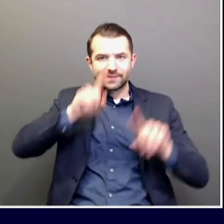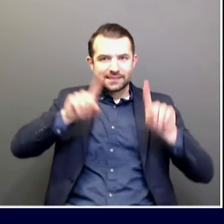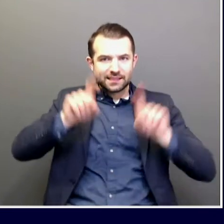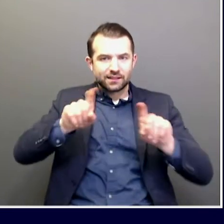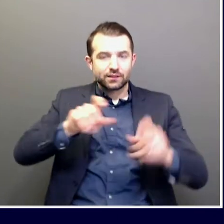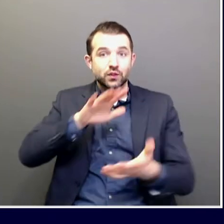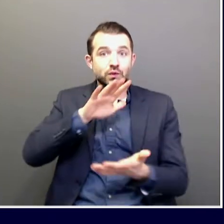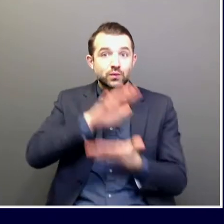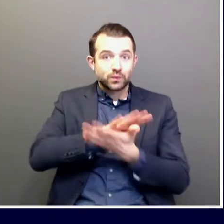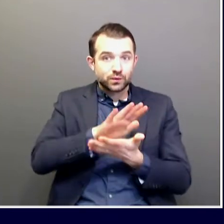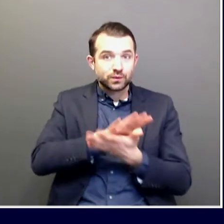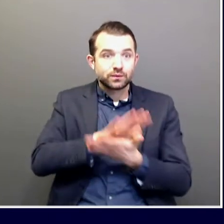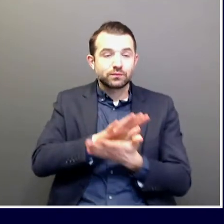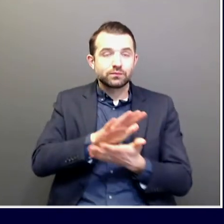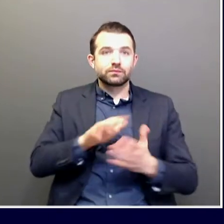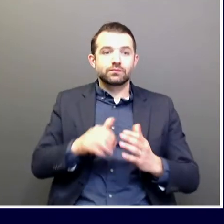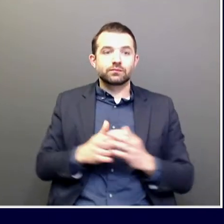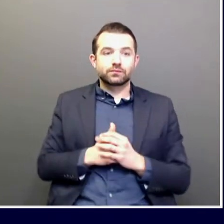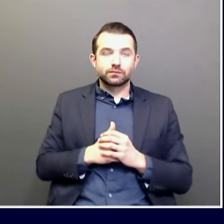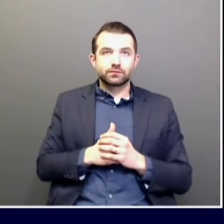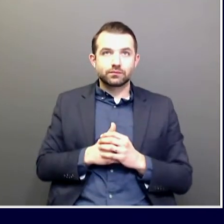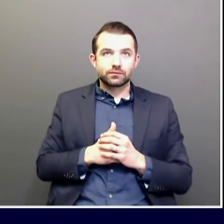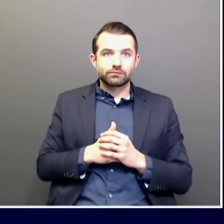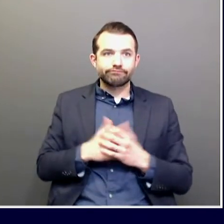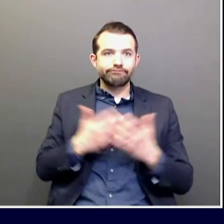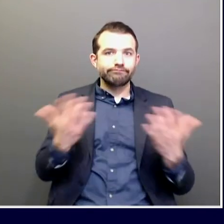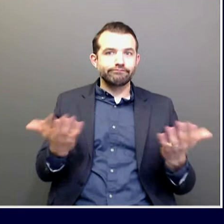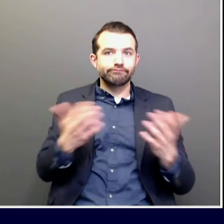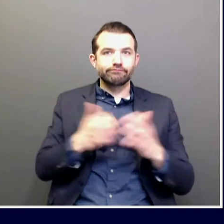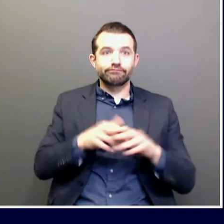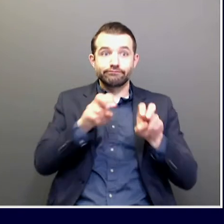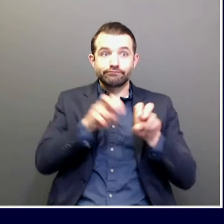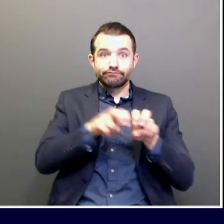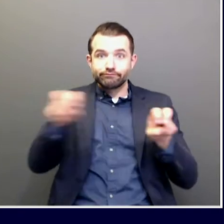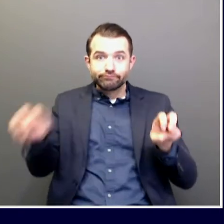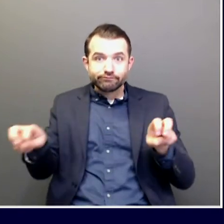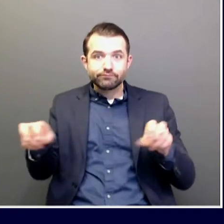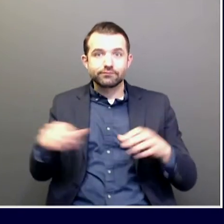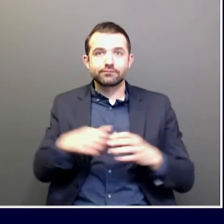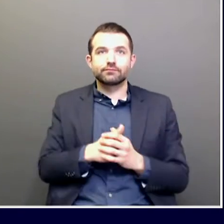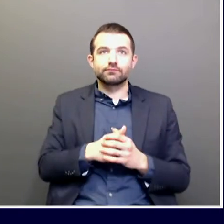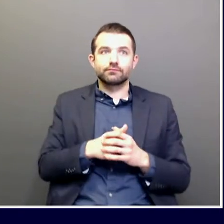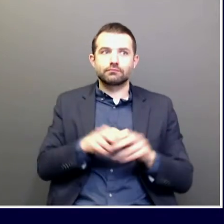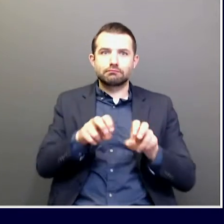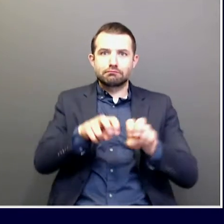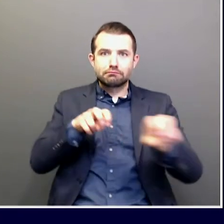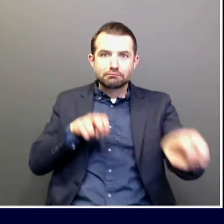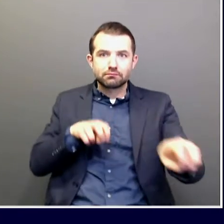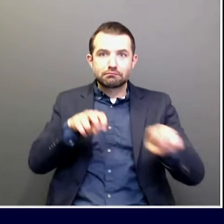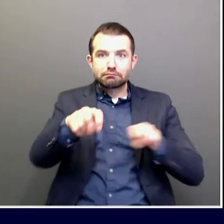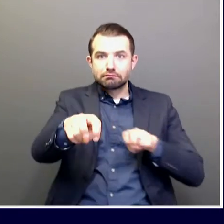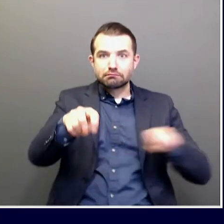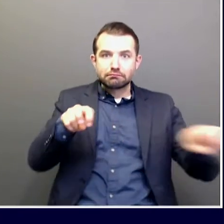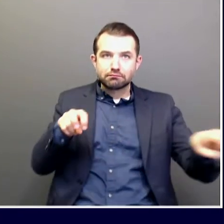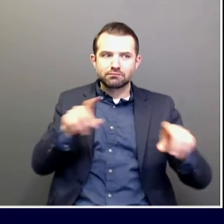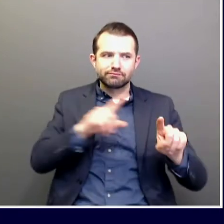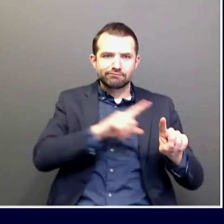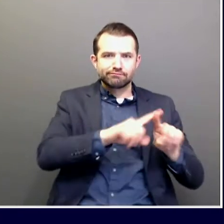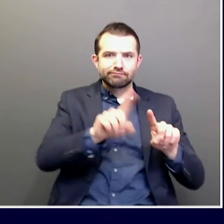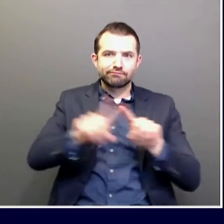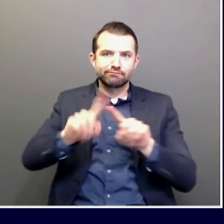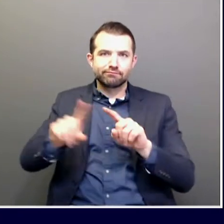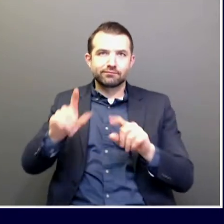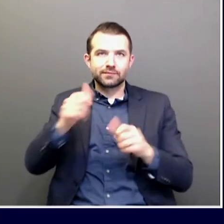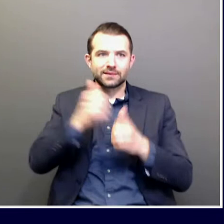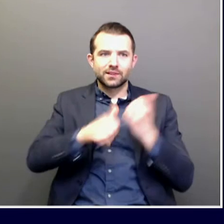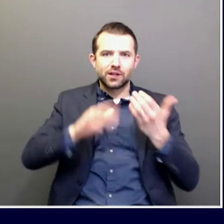been able to keep our classrooms open. We have hit these challenges when there have been quarantines and isolation that have affected our